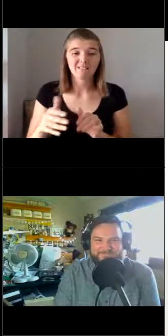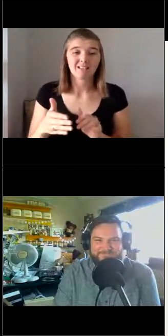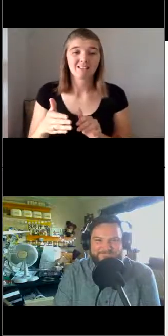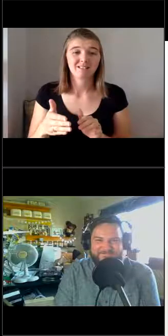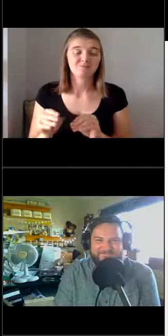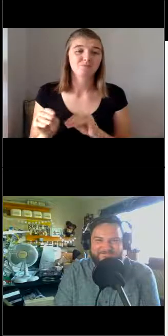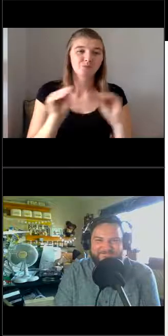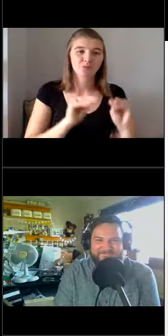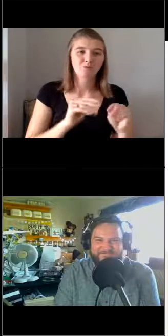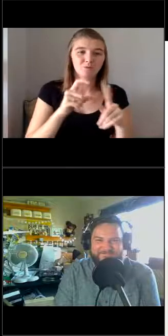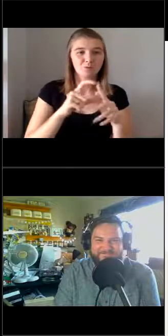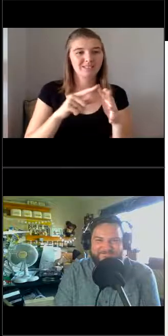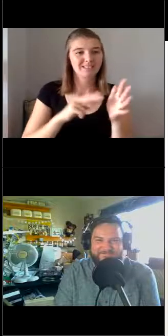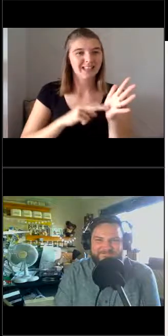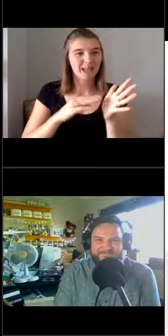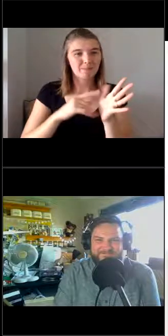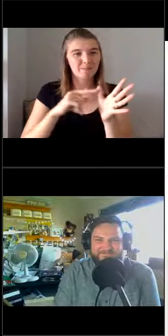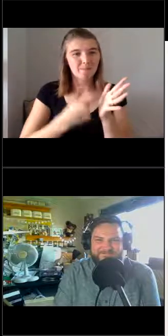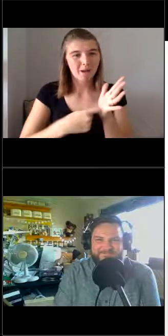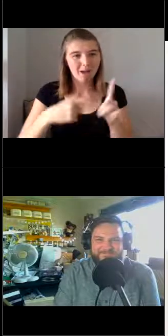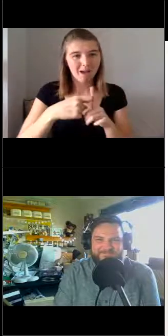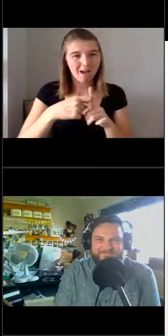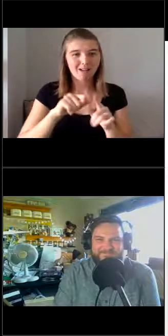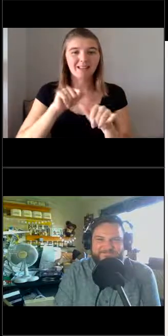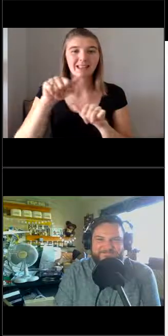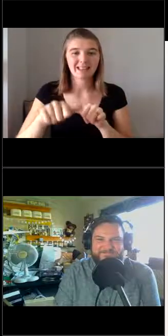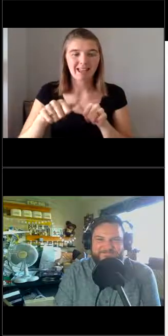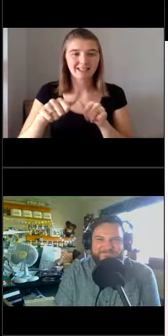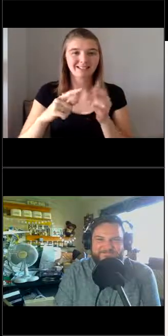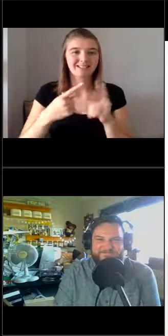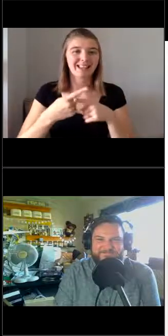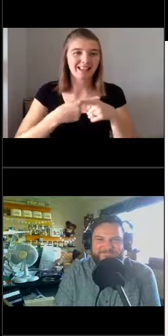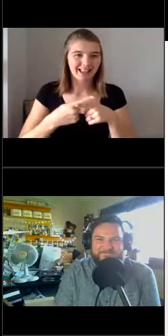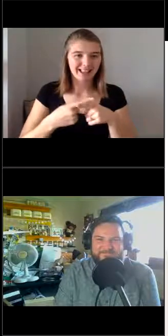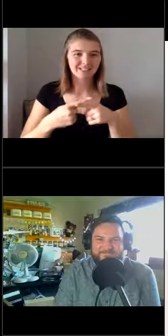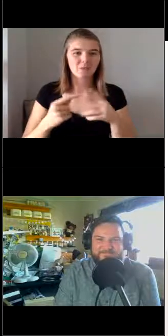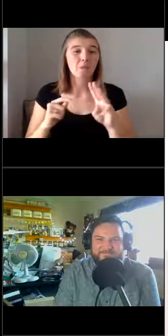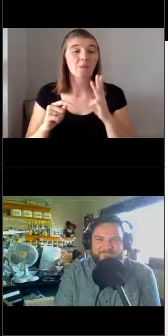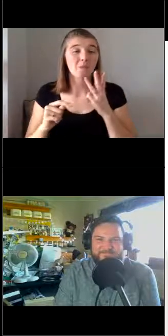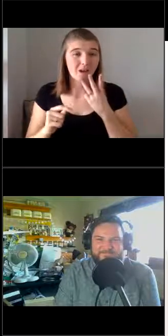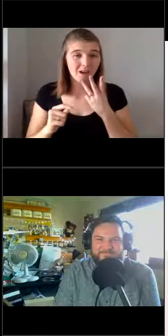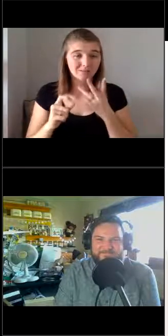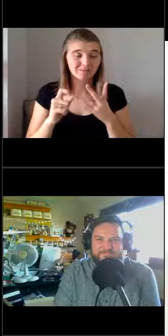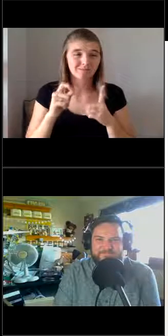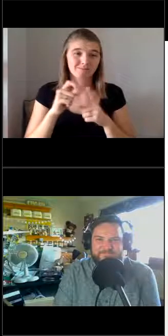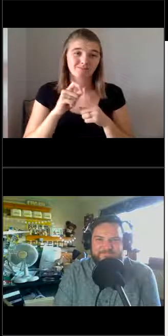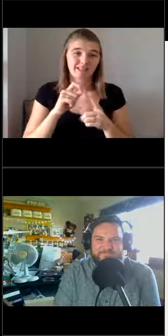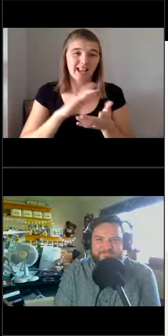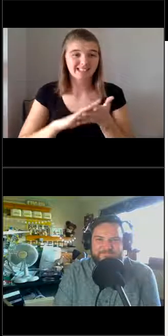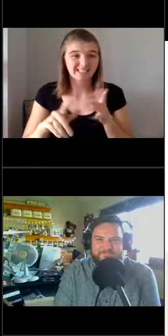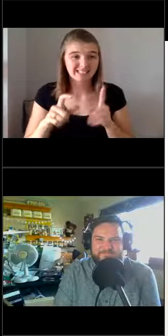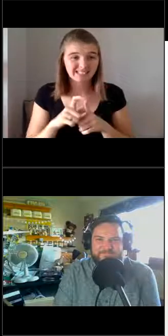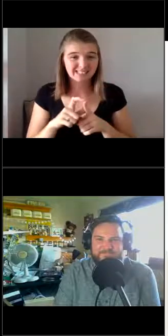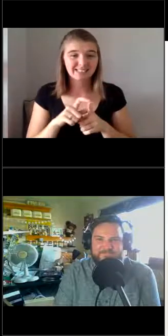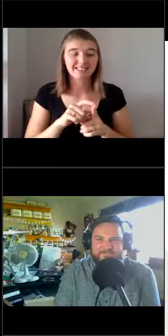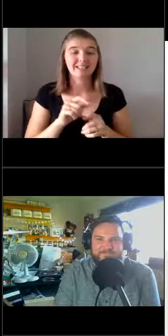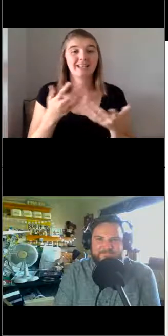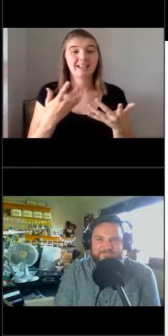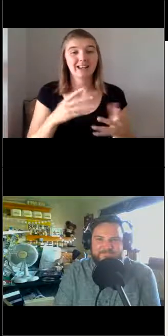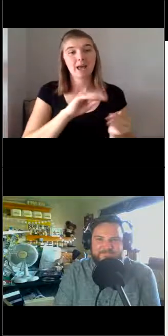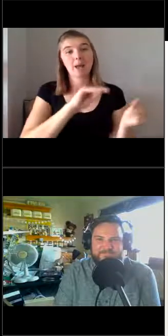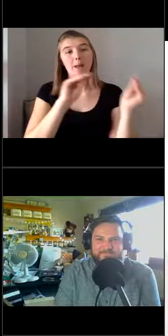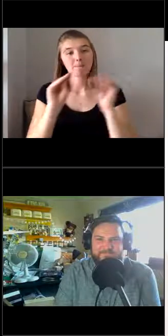then followed by England as well. So that was my last postdoc, and I decided to come back to Melbourne, and I started my